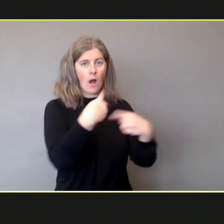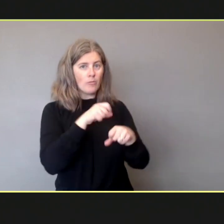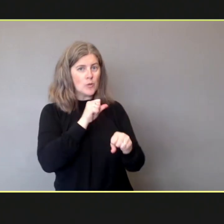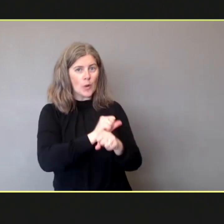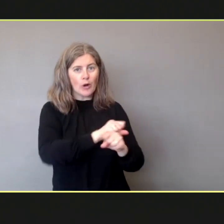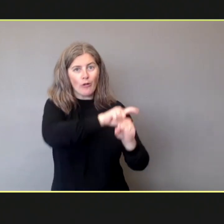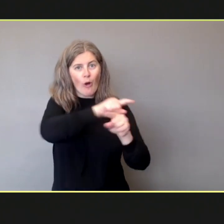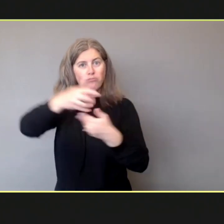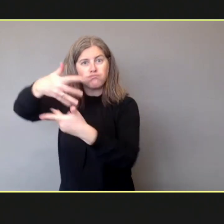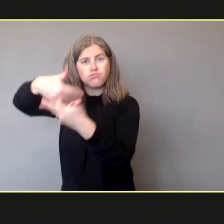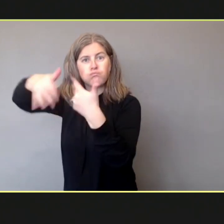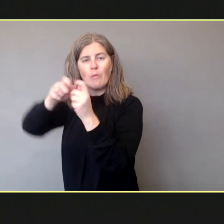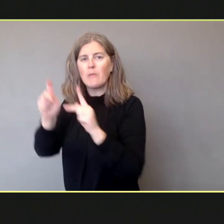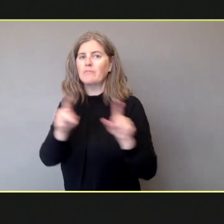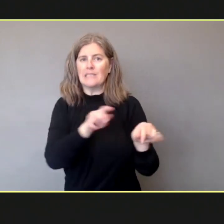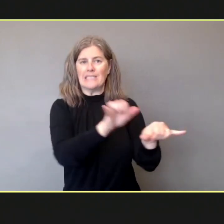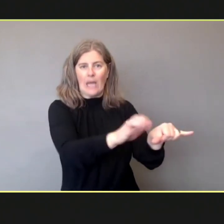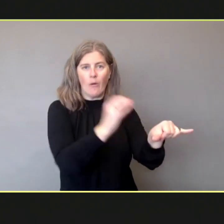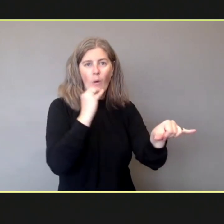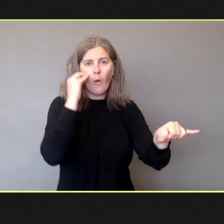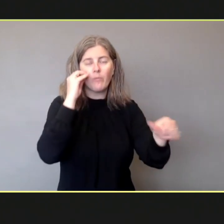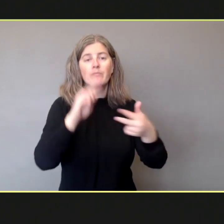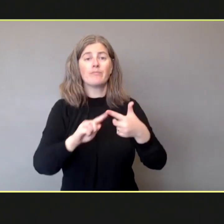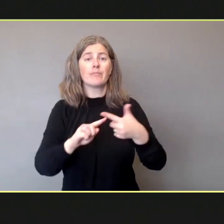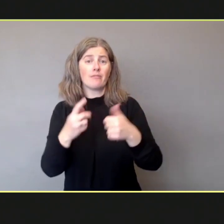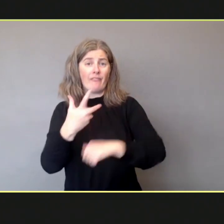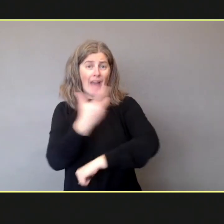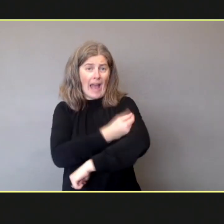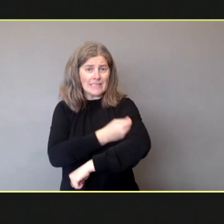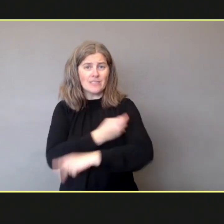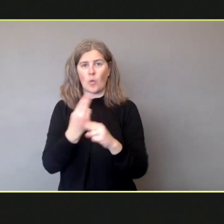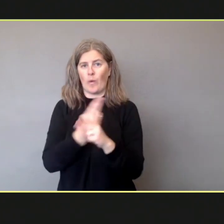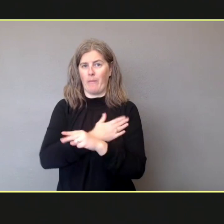other people, be vaccinated and wear your own mask. And so,